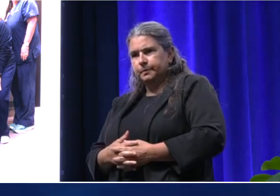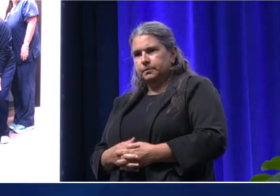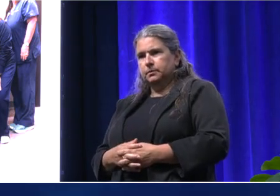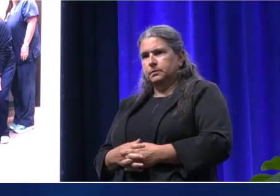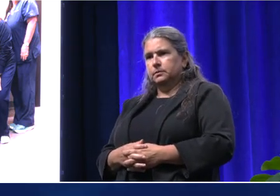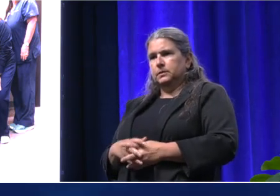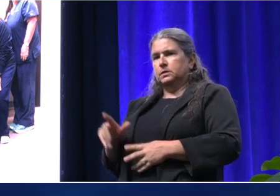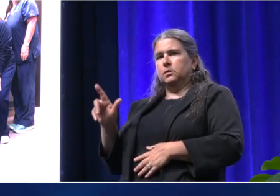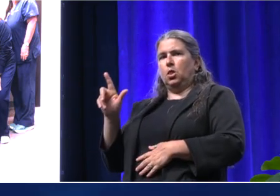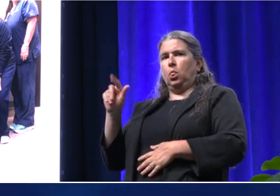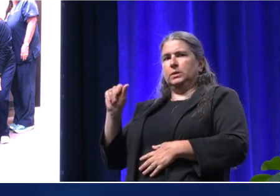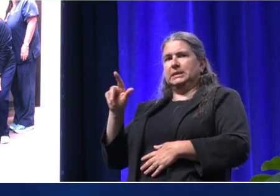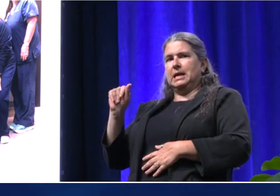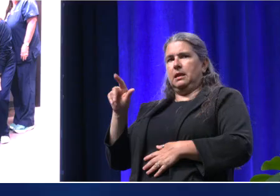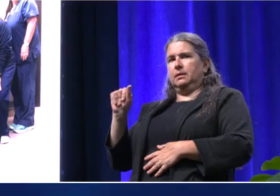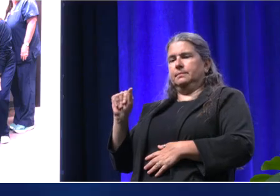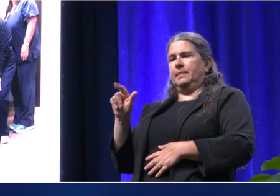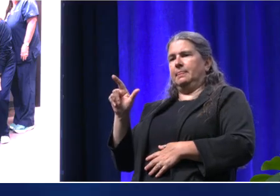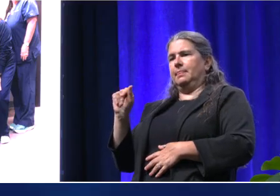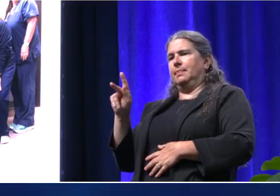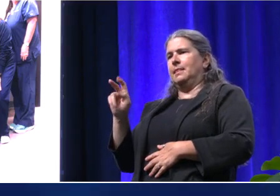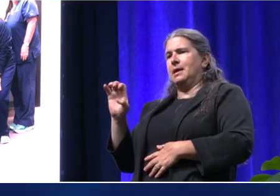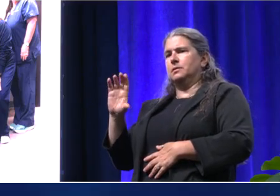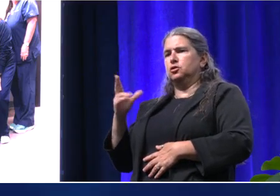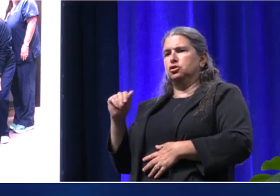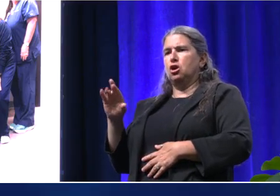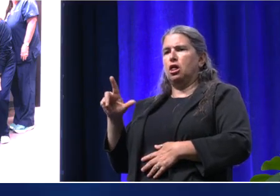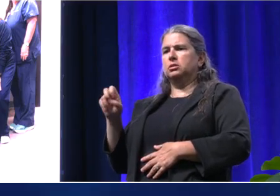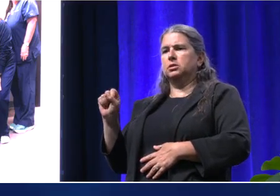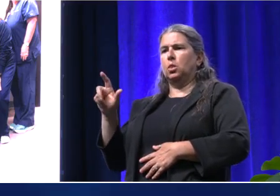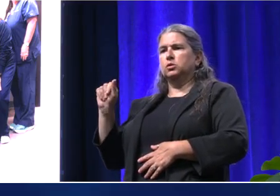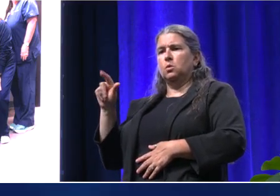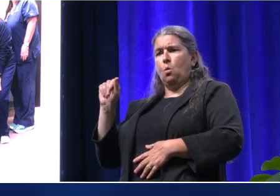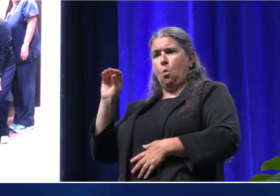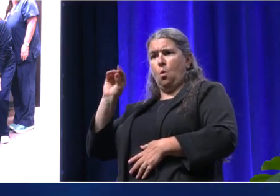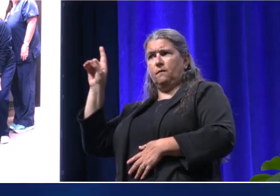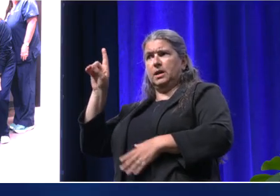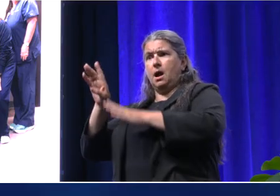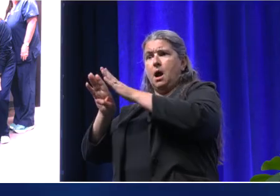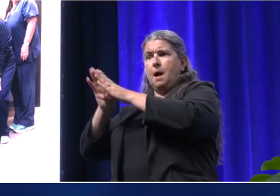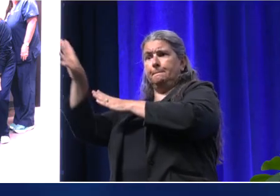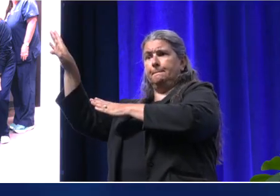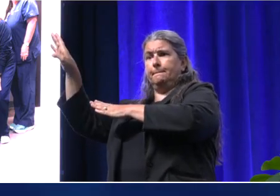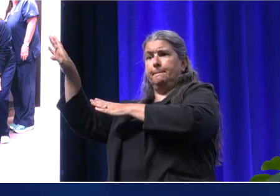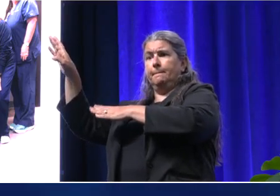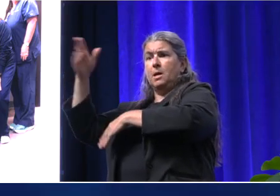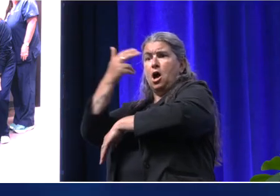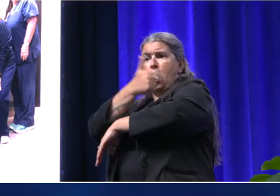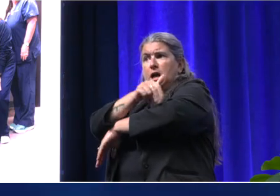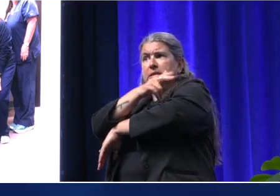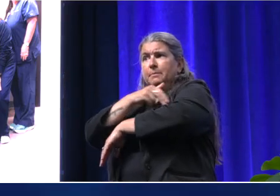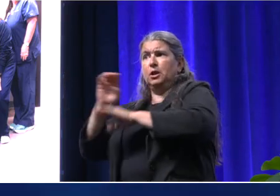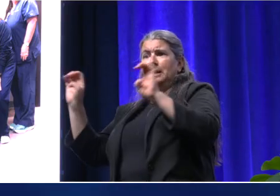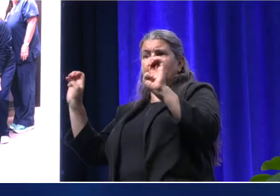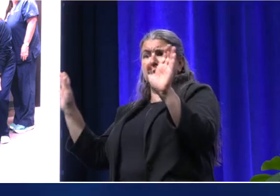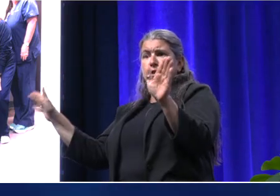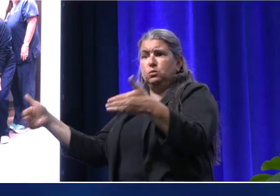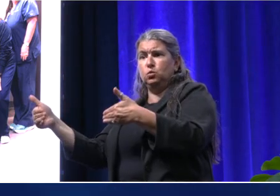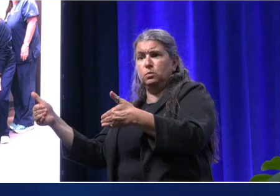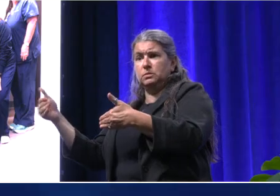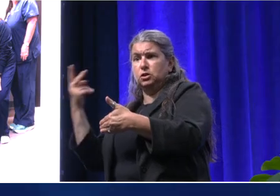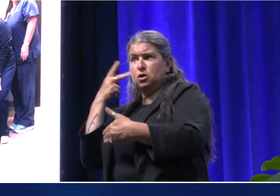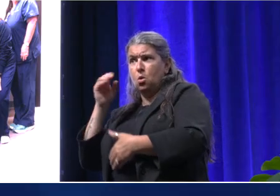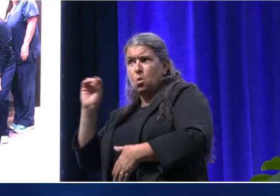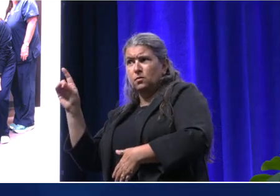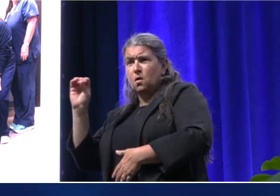Louisiana. They saw an increase in overdoses in their hospital emergency room, and they implemented a really innovative